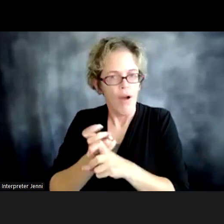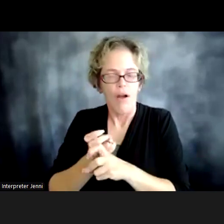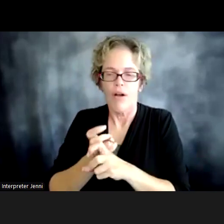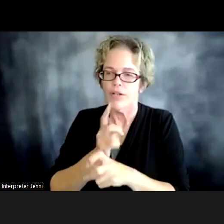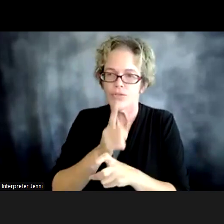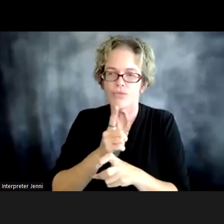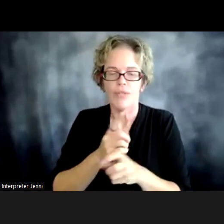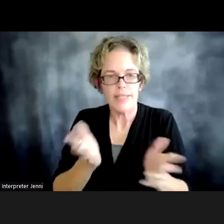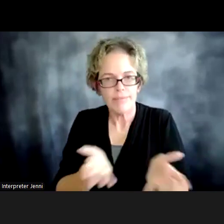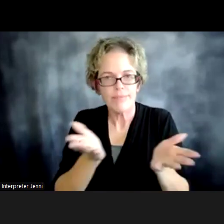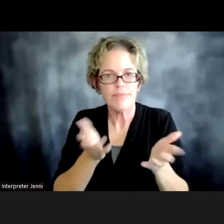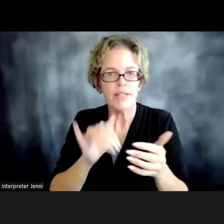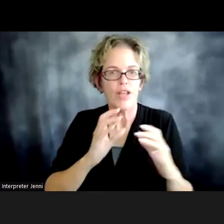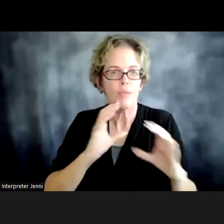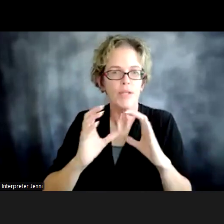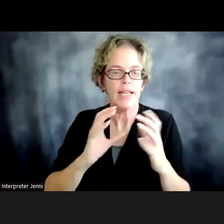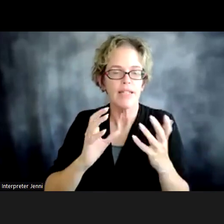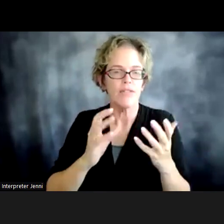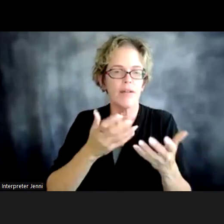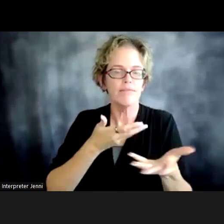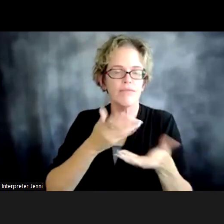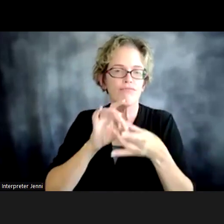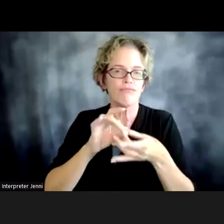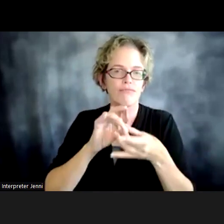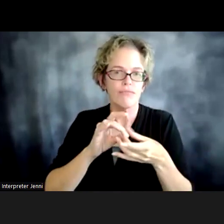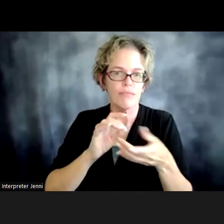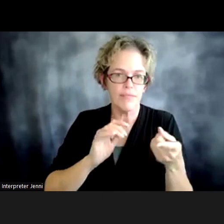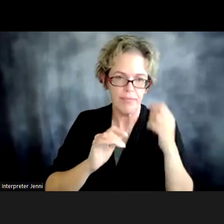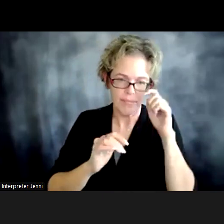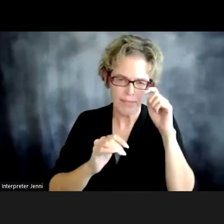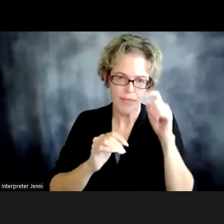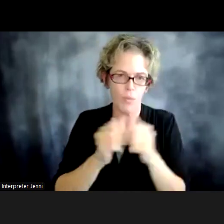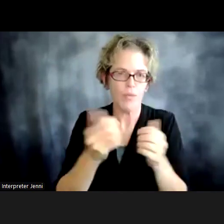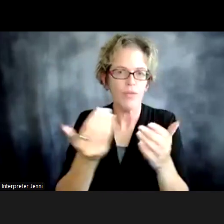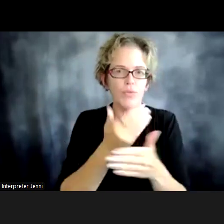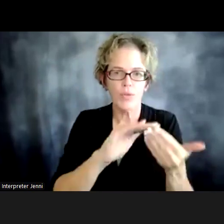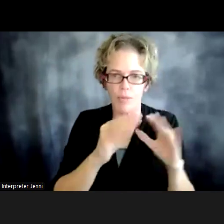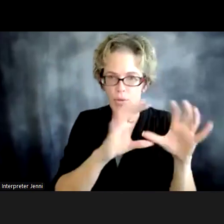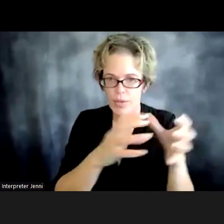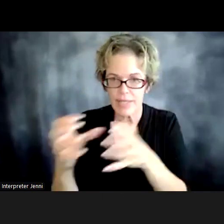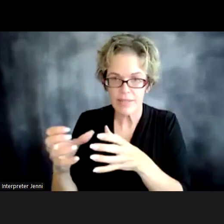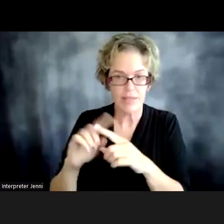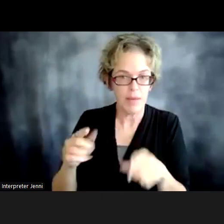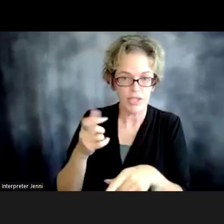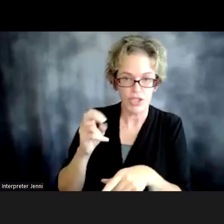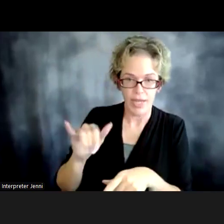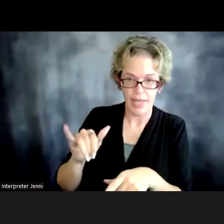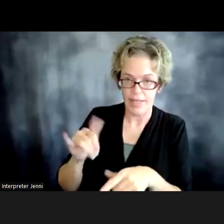of those relationships ourselves. And Jenny, I don't know if you want to say anything more specific from the Health Benefit